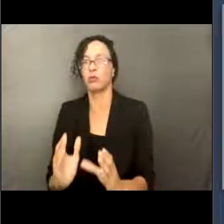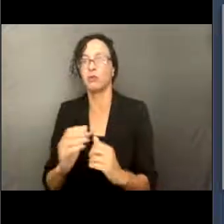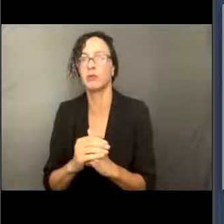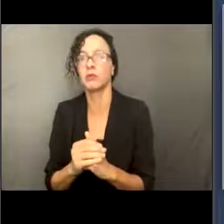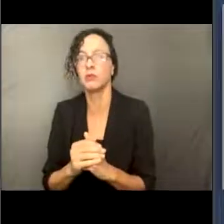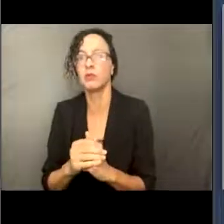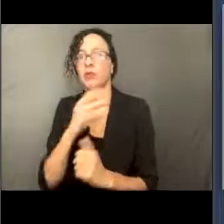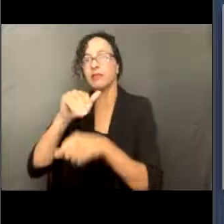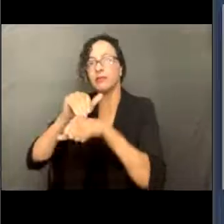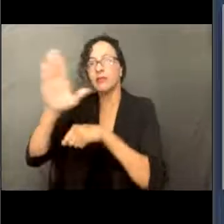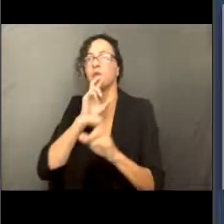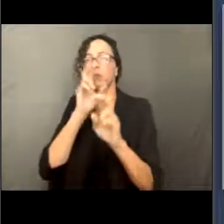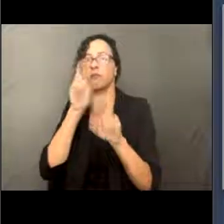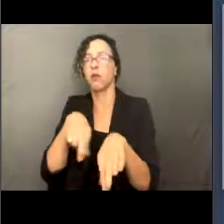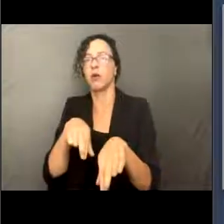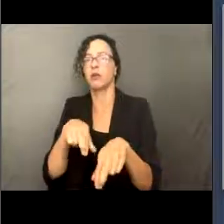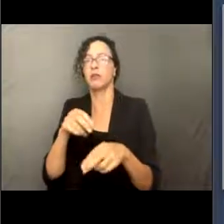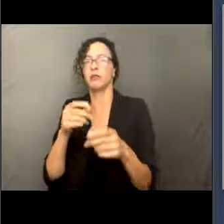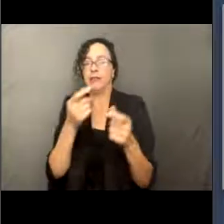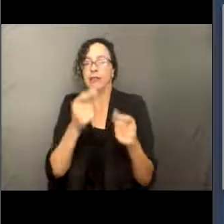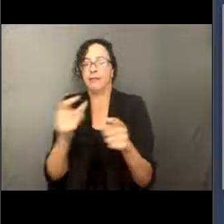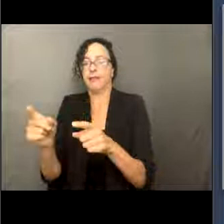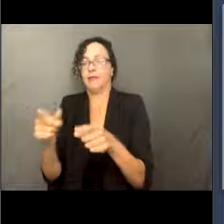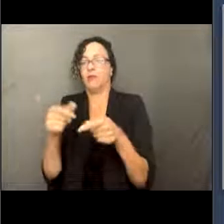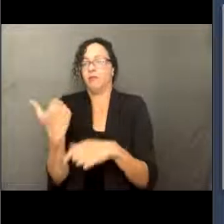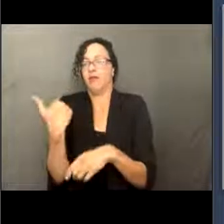incident since our last meeting. On September 7th,